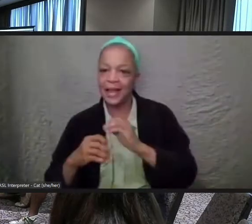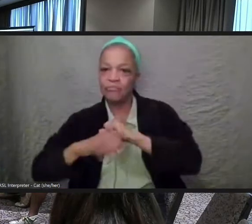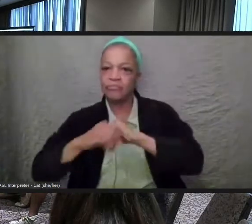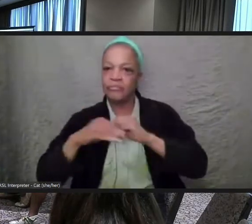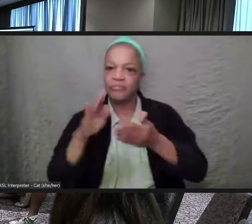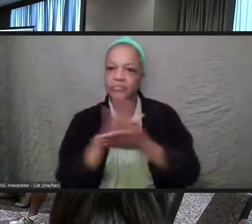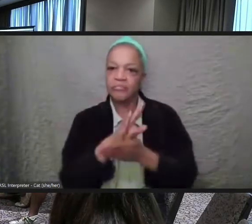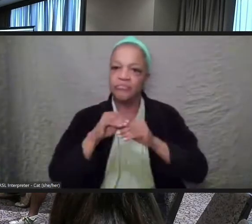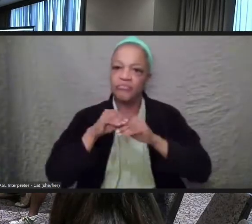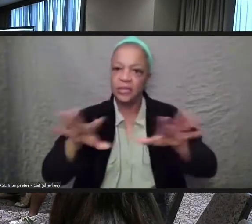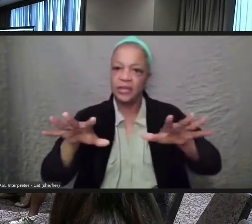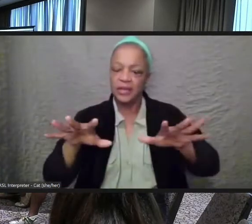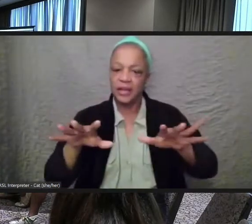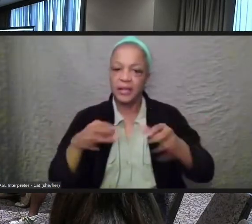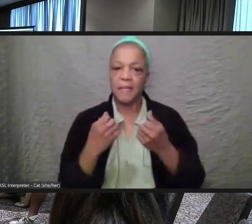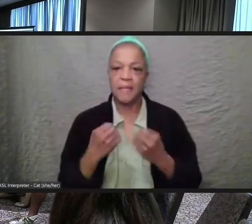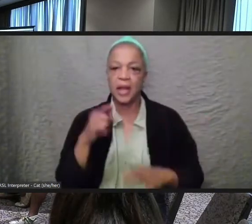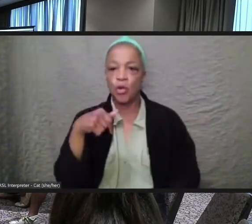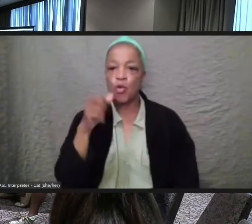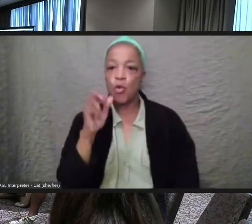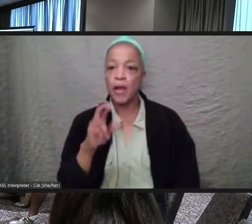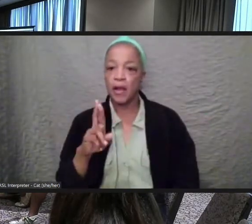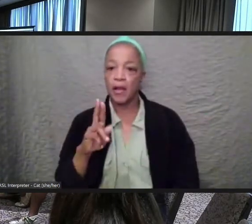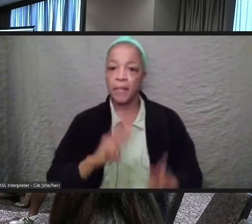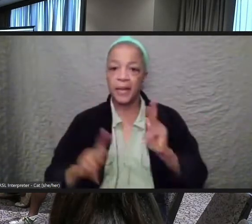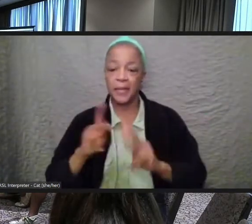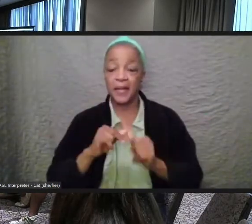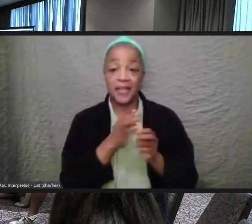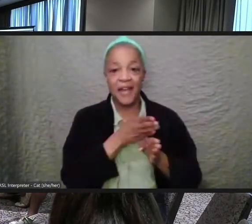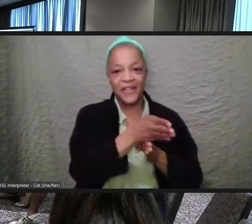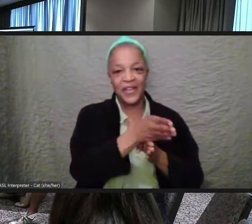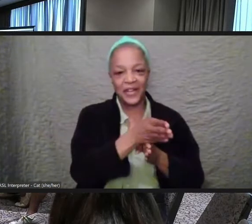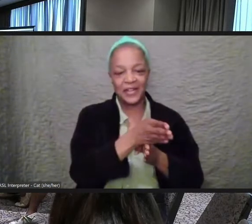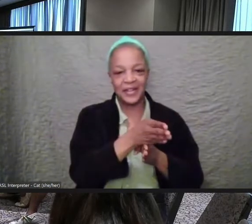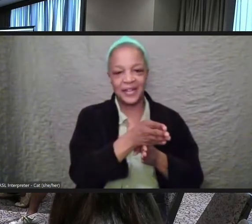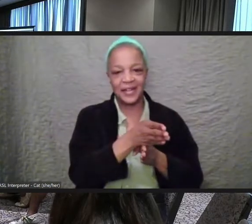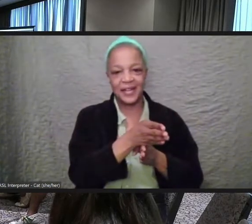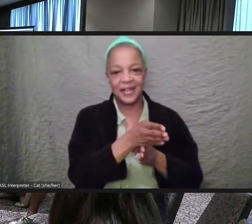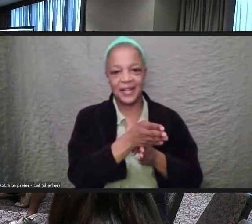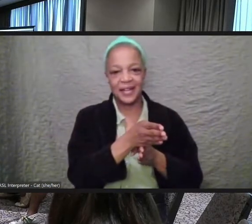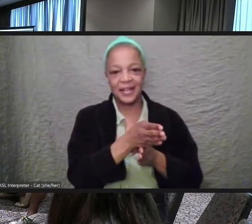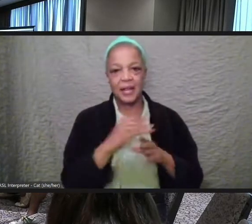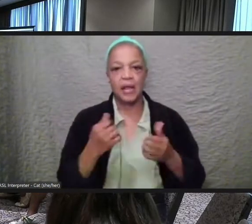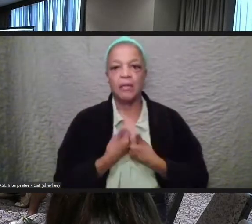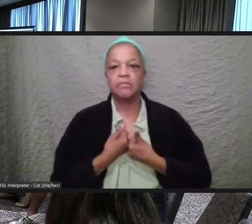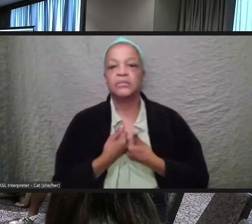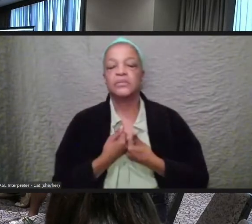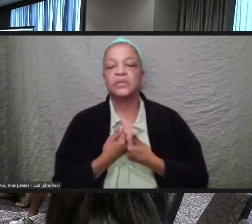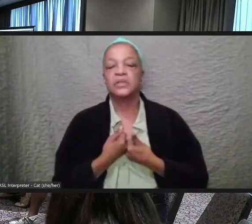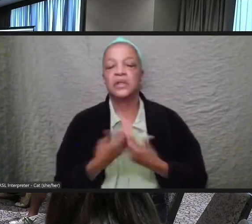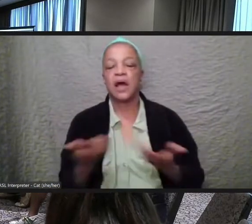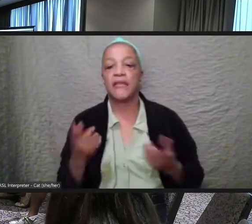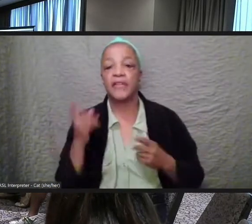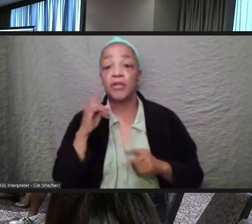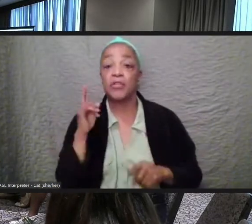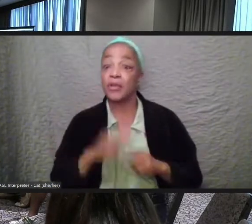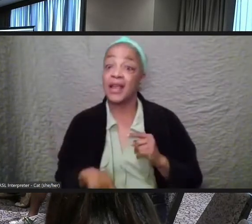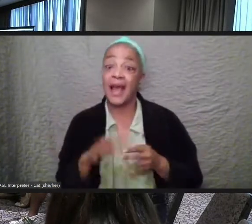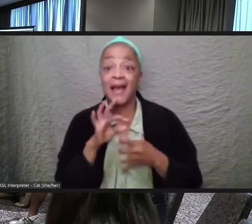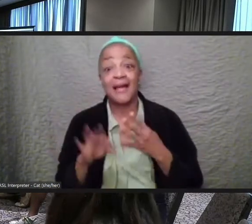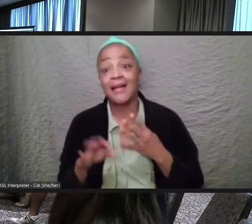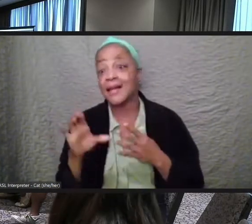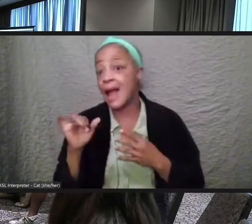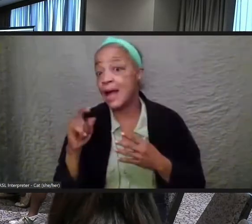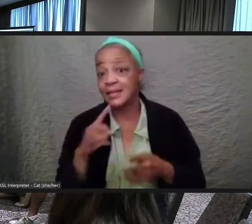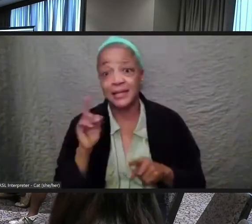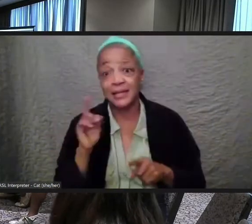to? There's lots of queer people in that field. I'm tired of hearing that they can't cast